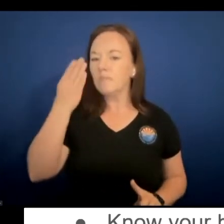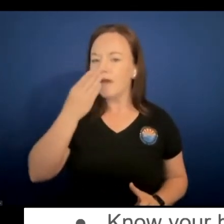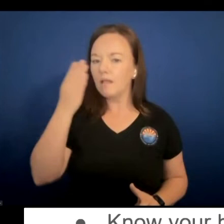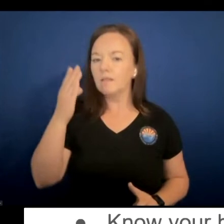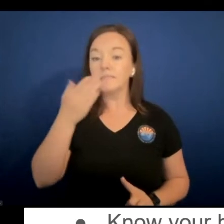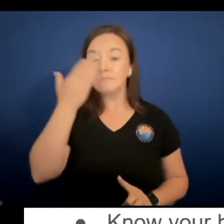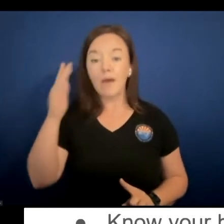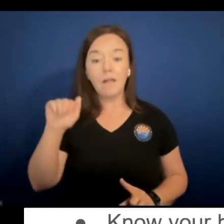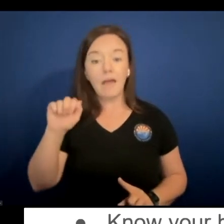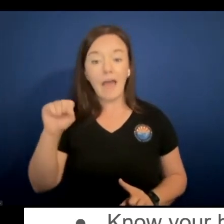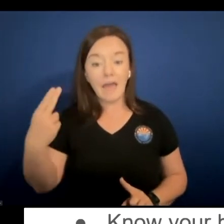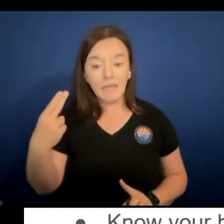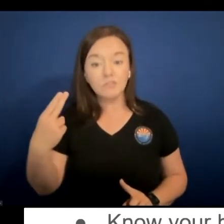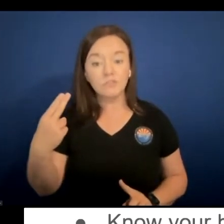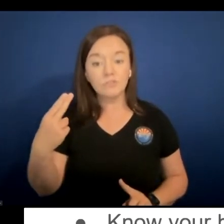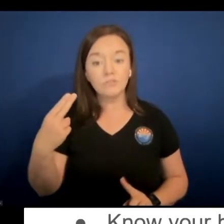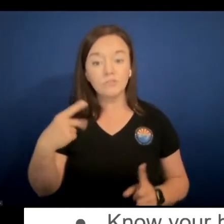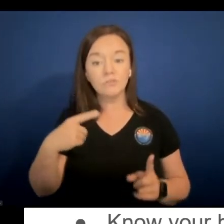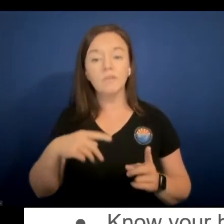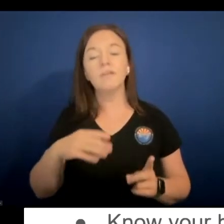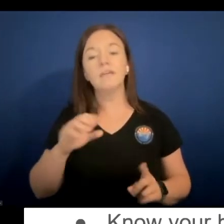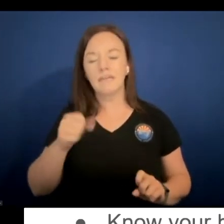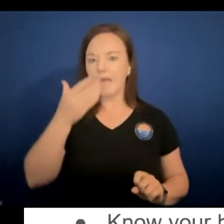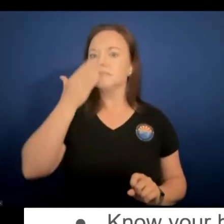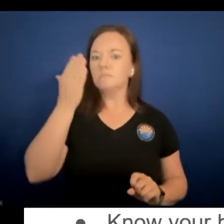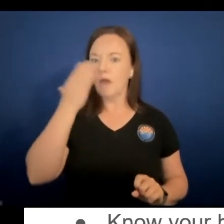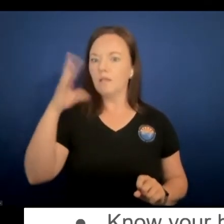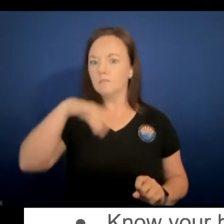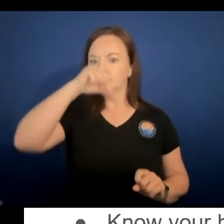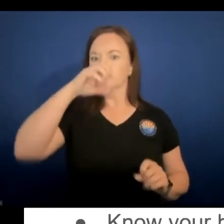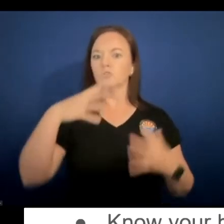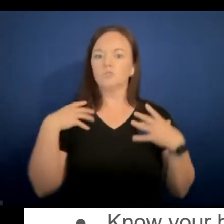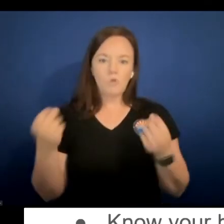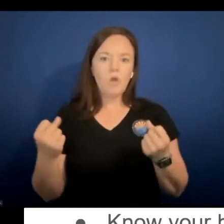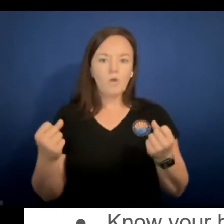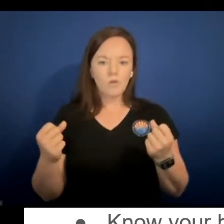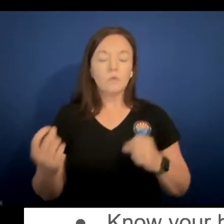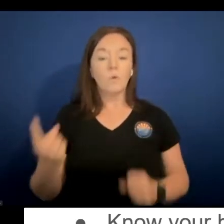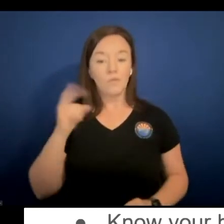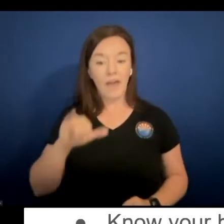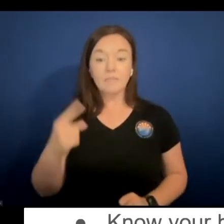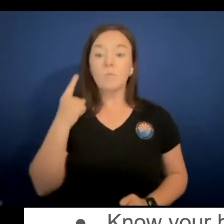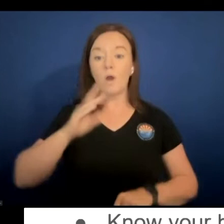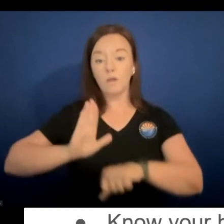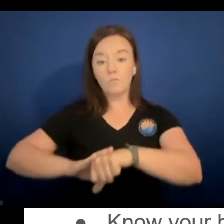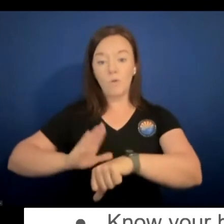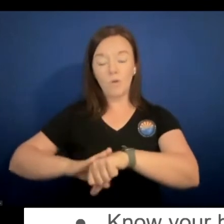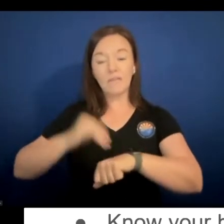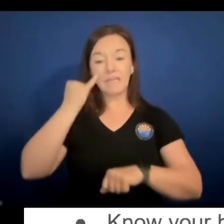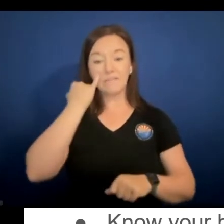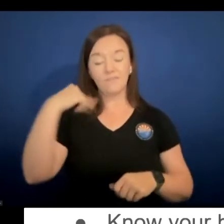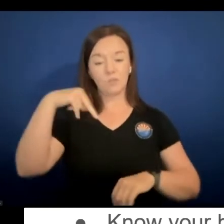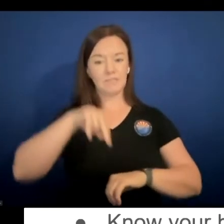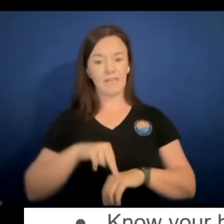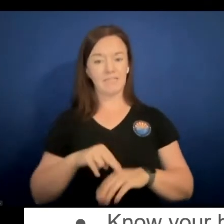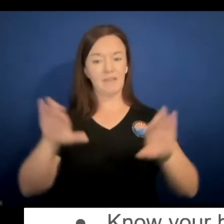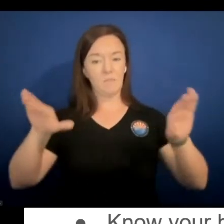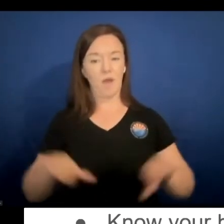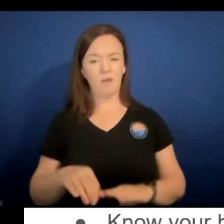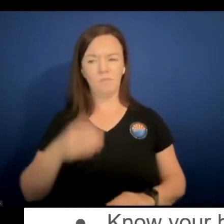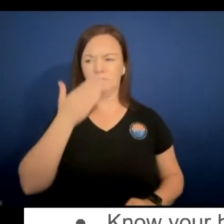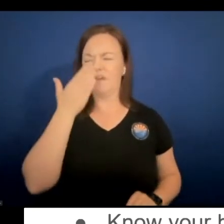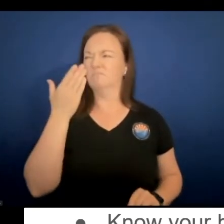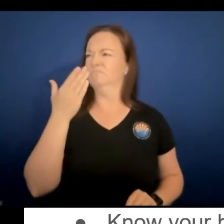ash, and you can smell it. So that's one indication. If you're in the bottom and you smell something, it